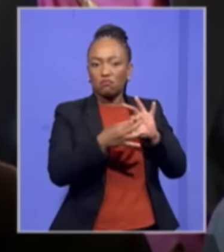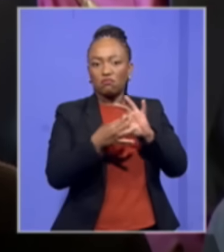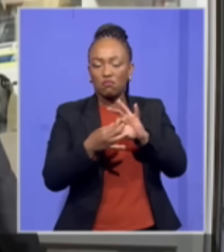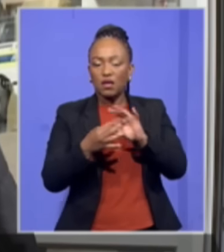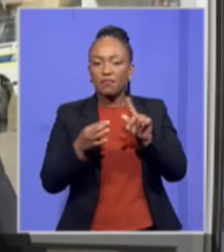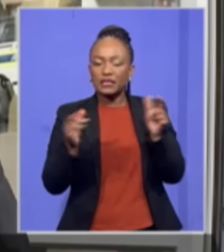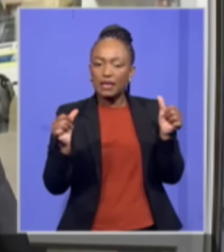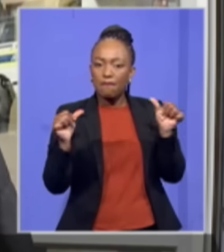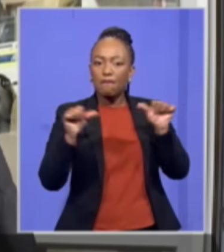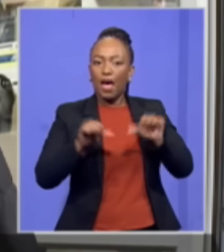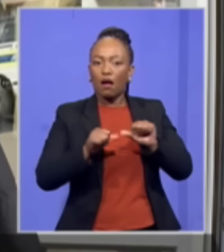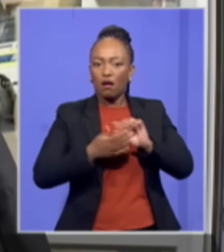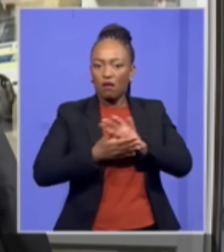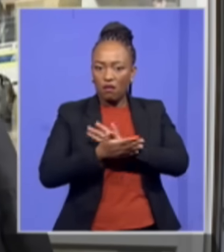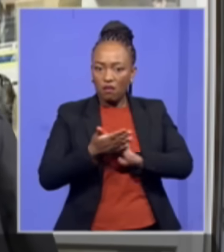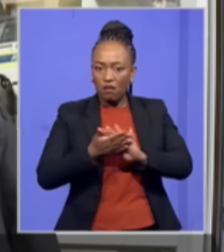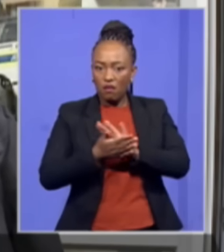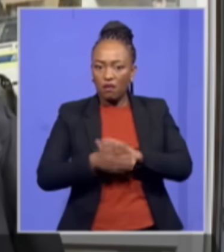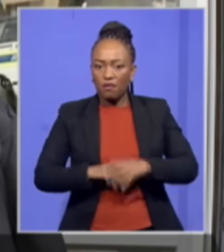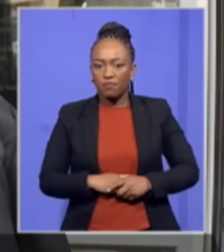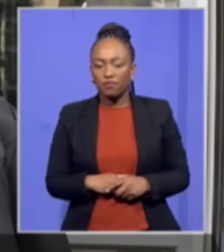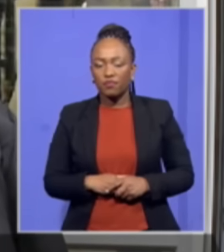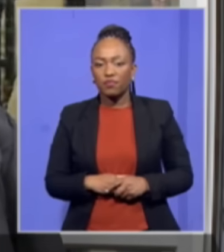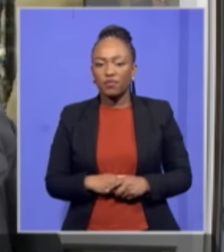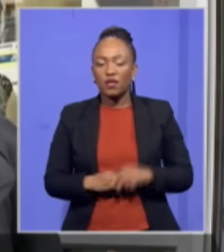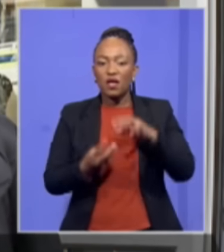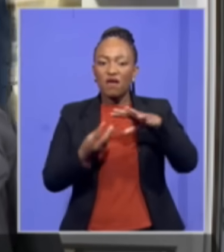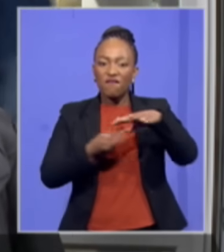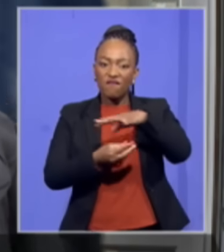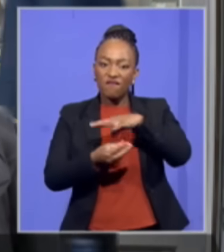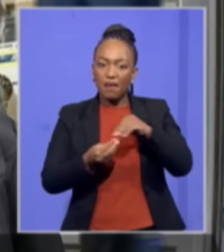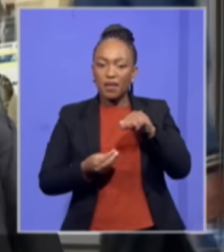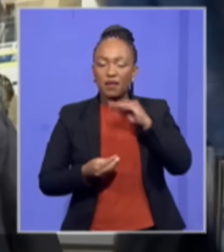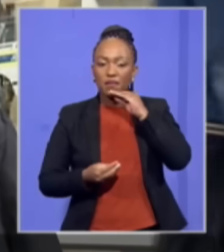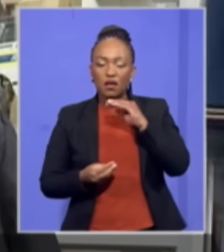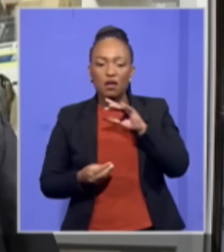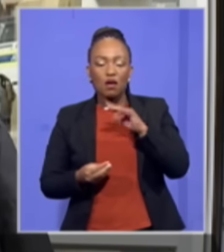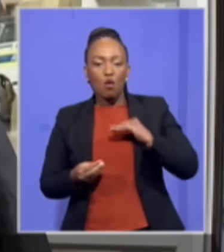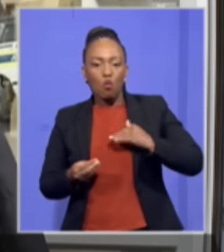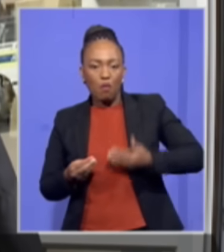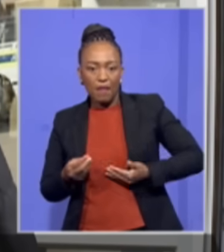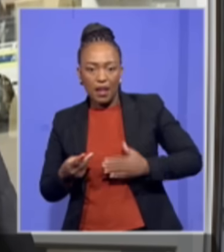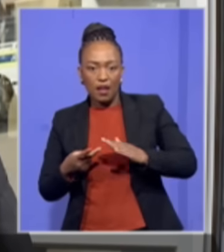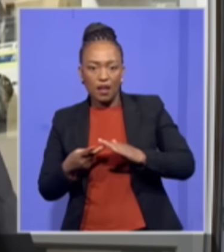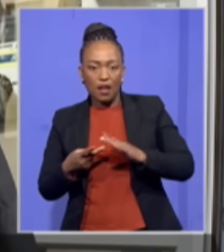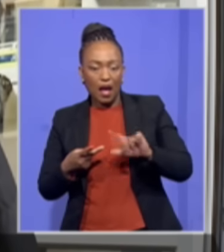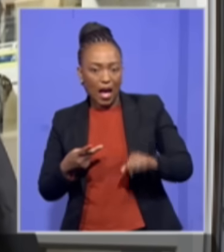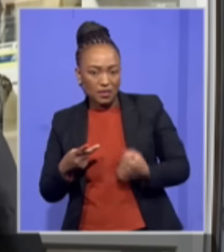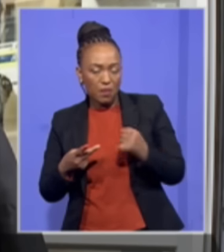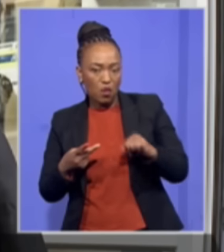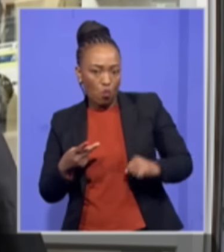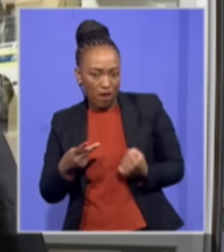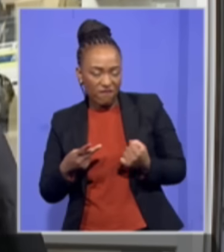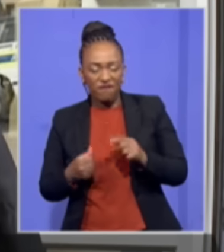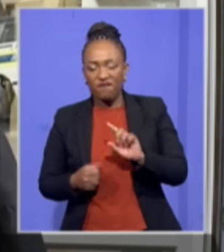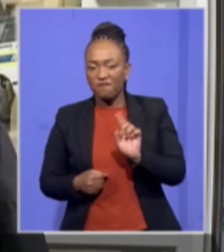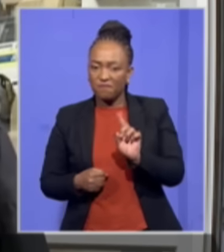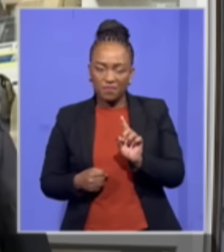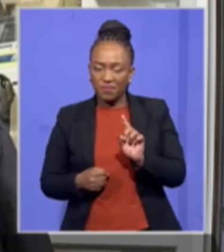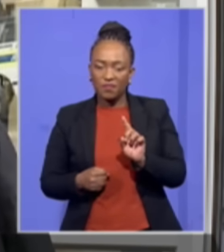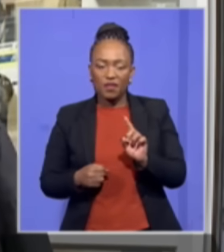poelano. Family is a family not because it's a woman, it's a wife and a husband, but because of the characteristics